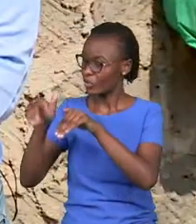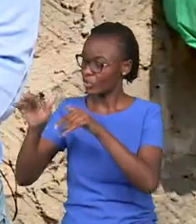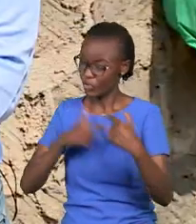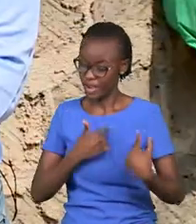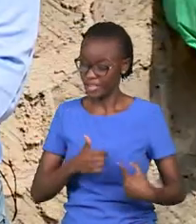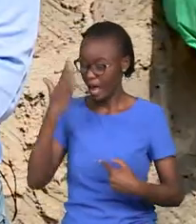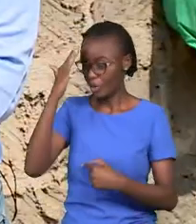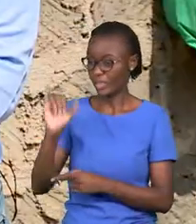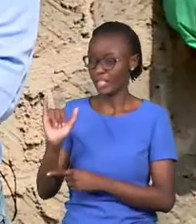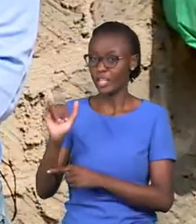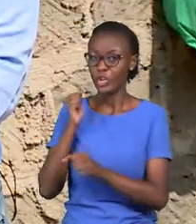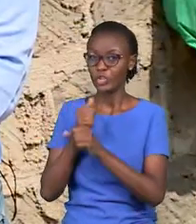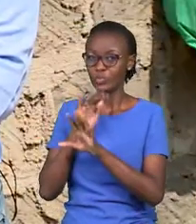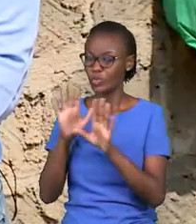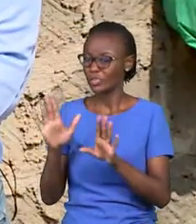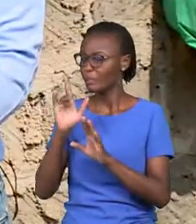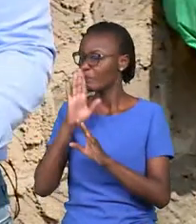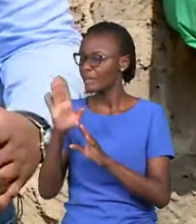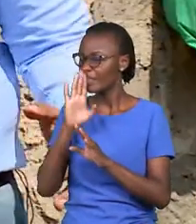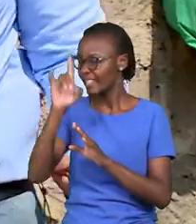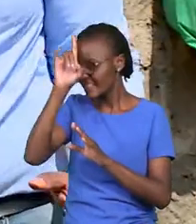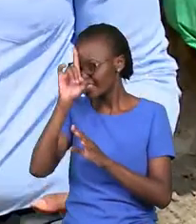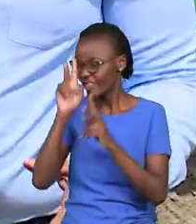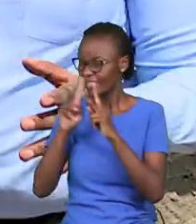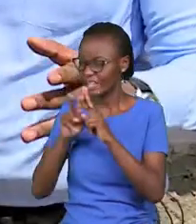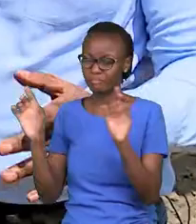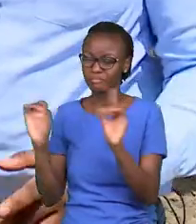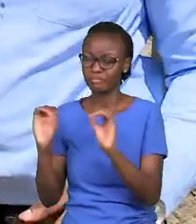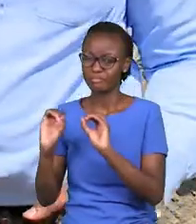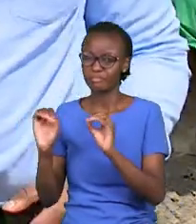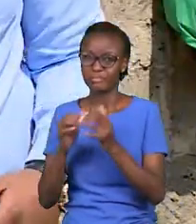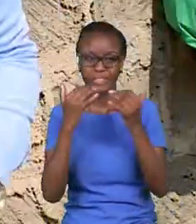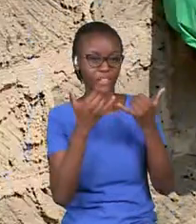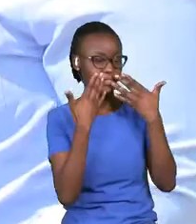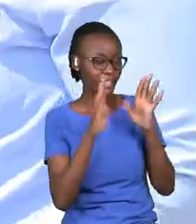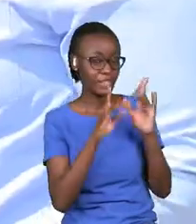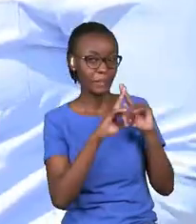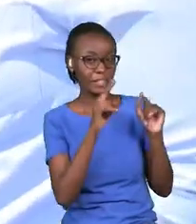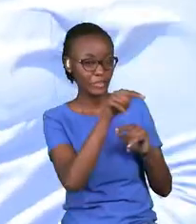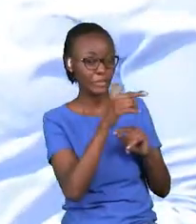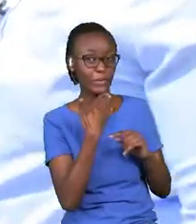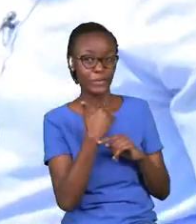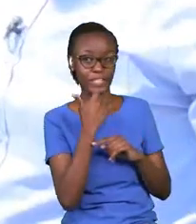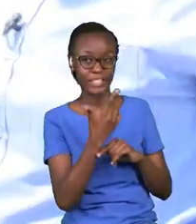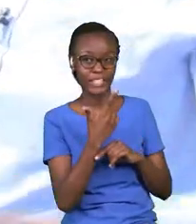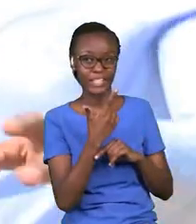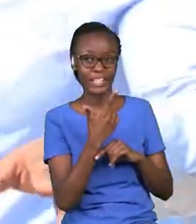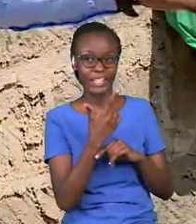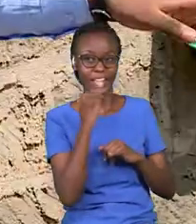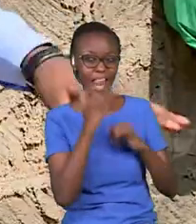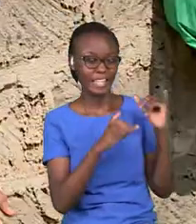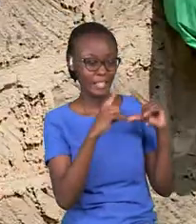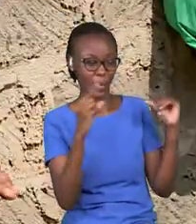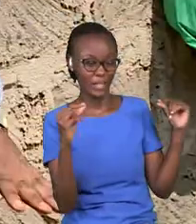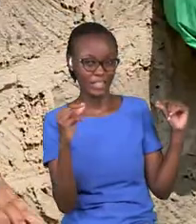there. Do not be very strict with yourself. Well, for Know Your CEO, it's a wrap. But I'd like Wilson Mugambi to sign out for us. Wilson, that's your